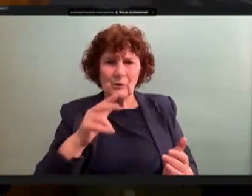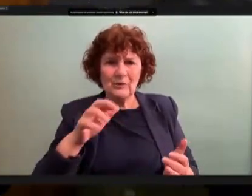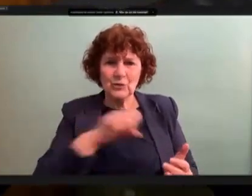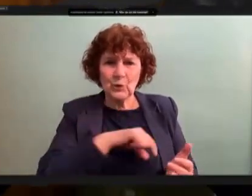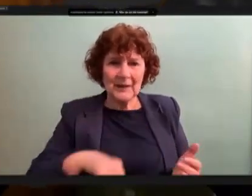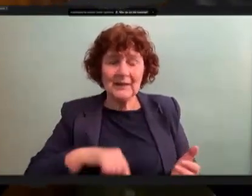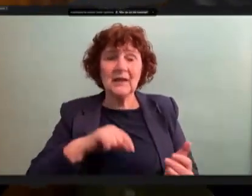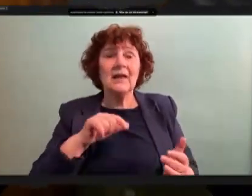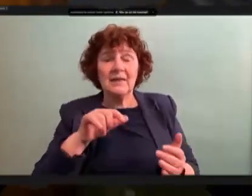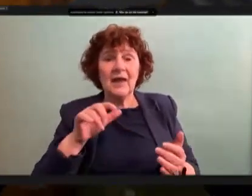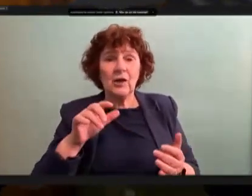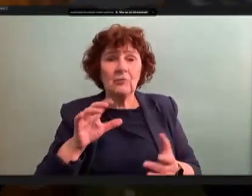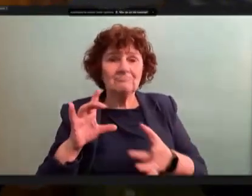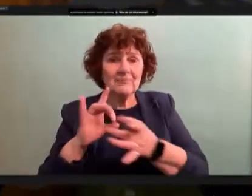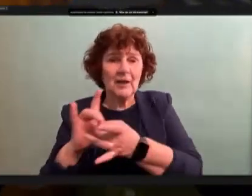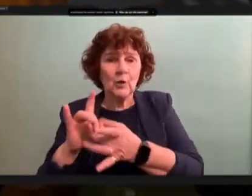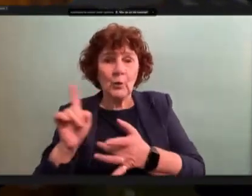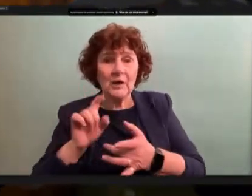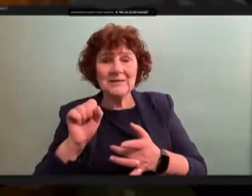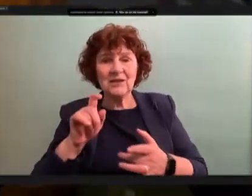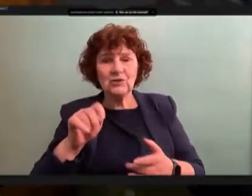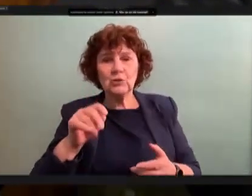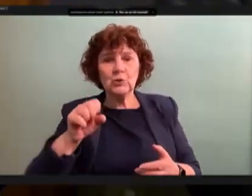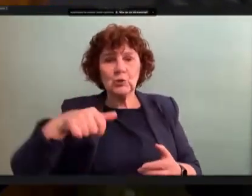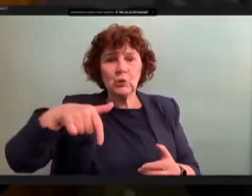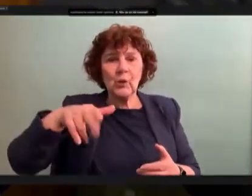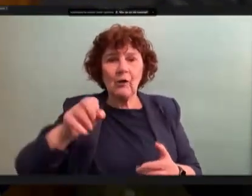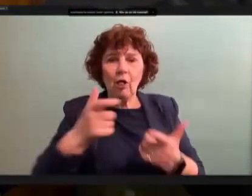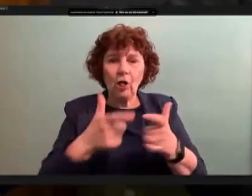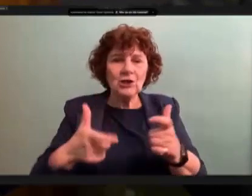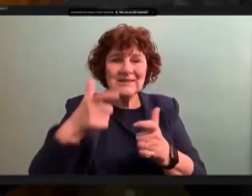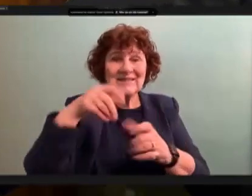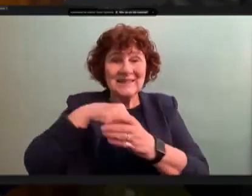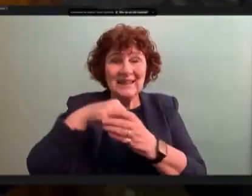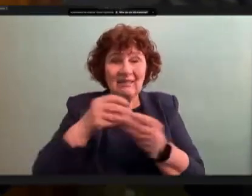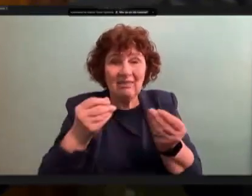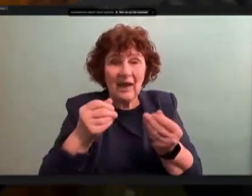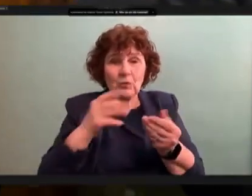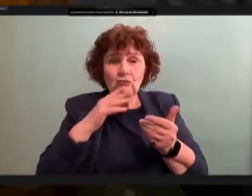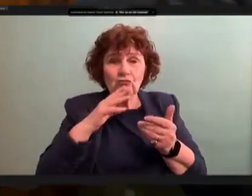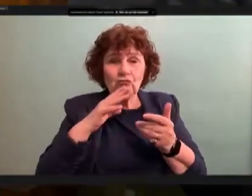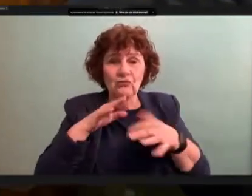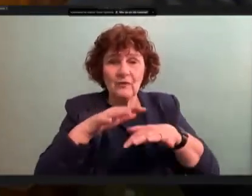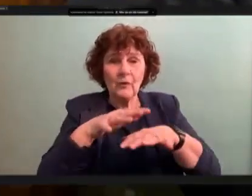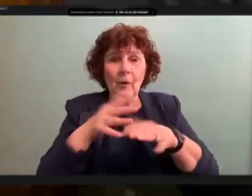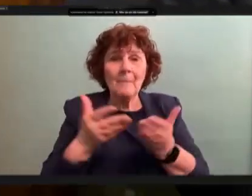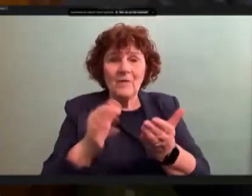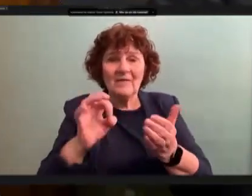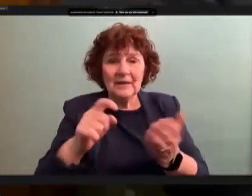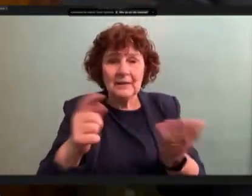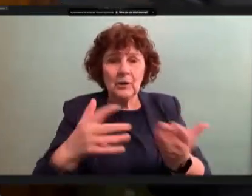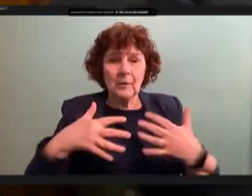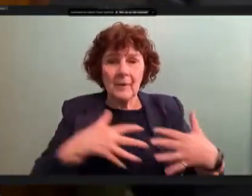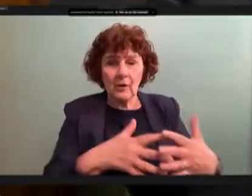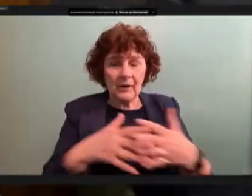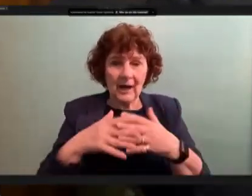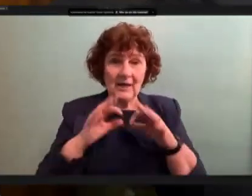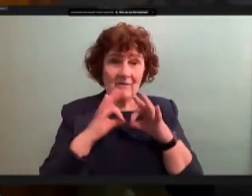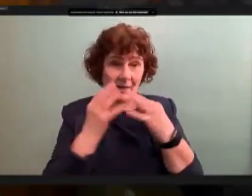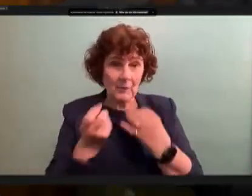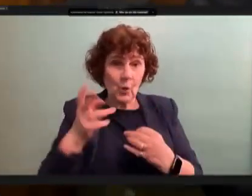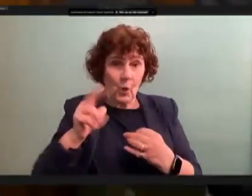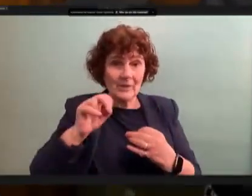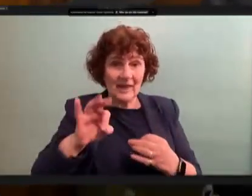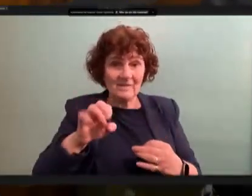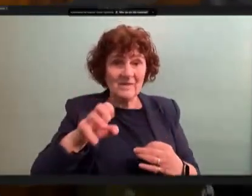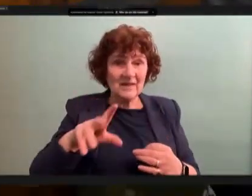Square. The fleet is the largest inland river boat fleet in America. And whereas the family-owned and operated fleet proudly sails Pittsburgh's